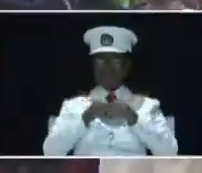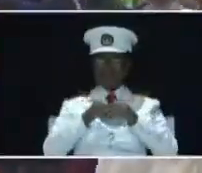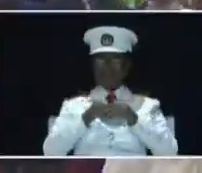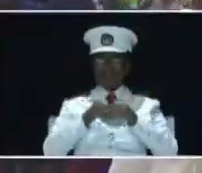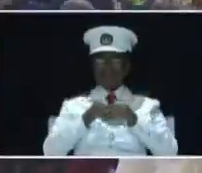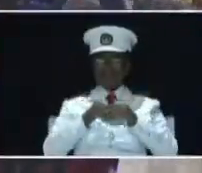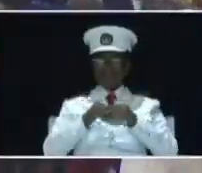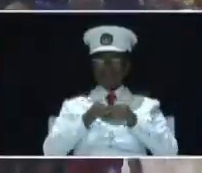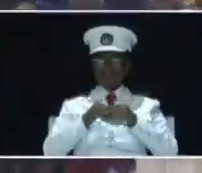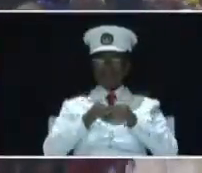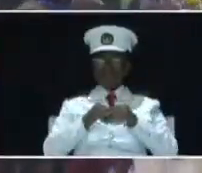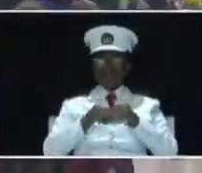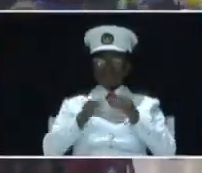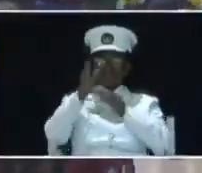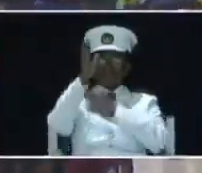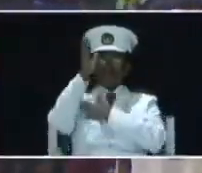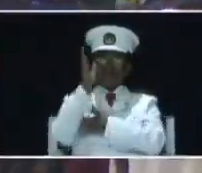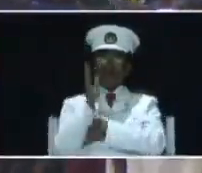Amen. God bless you.